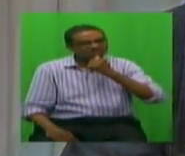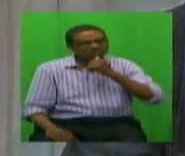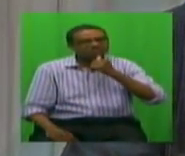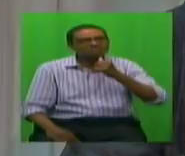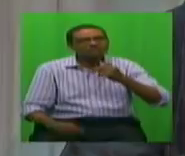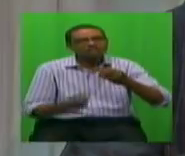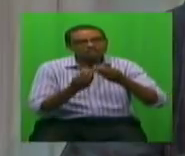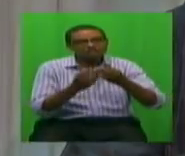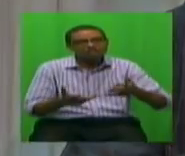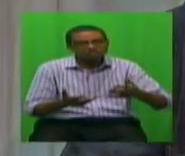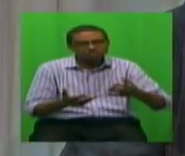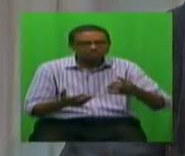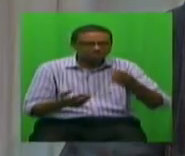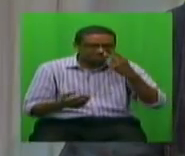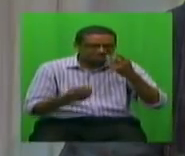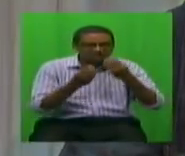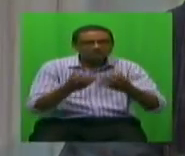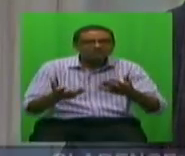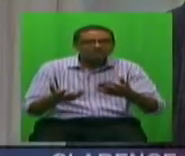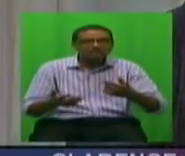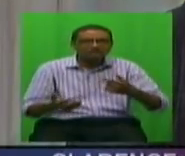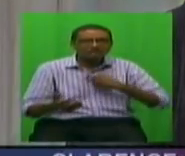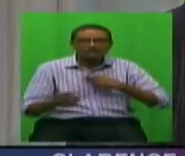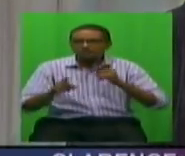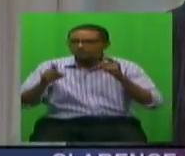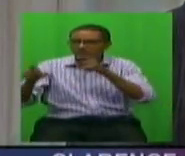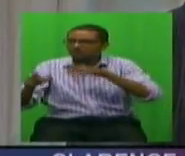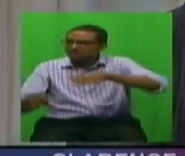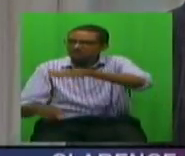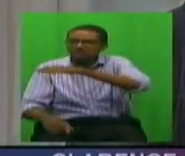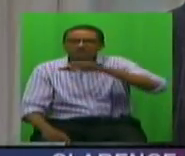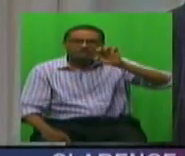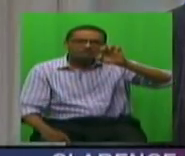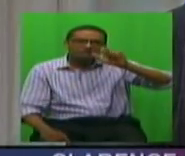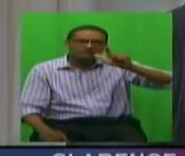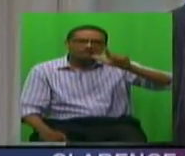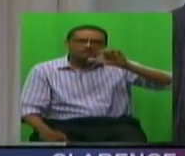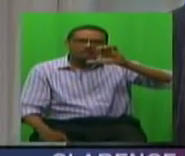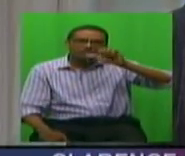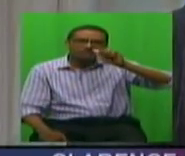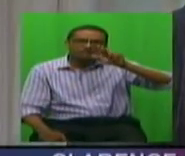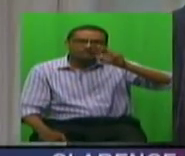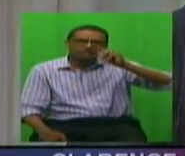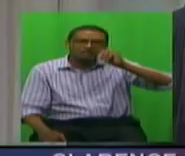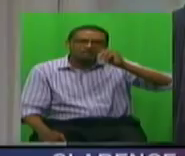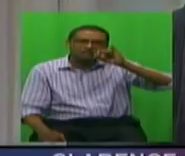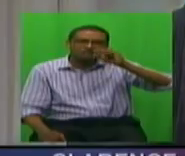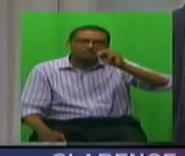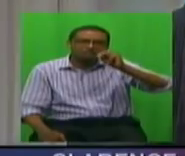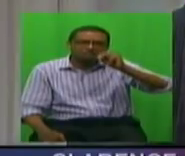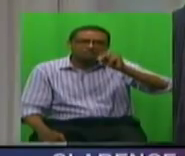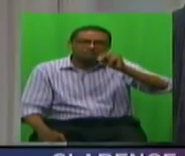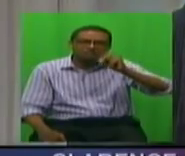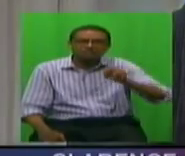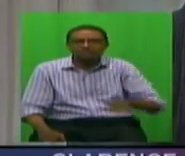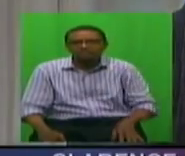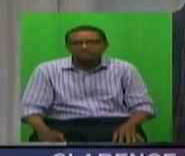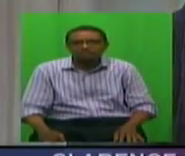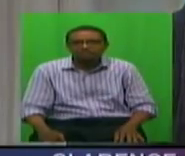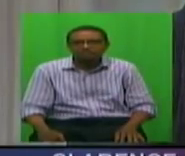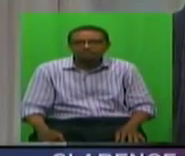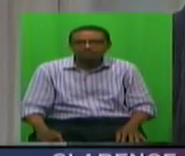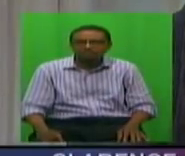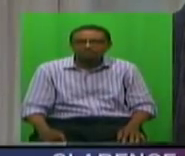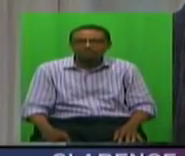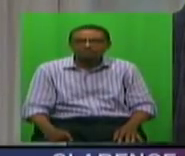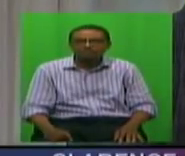I just came from El Carmen and some of the other areas. The Pradial Lasni squad had to be rescued by National